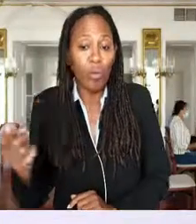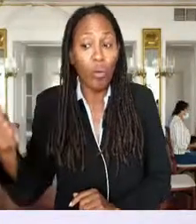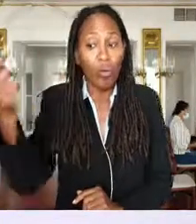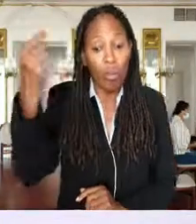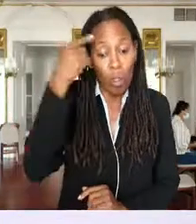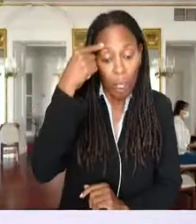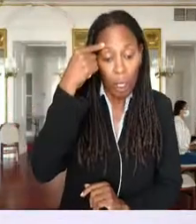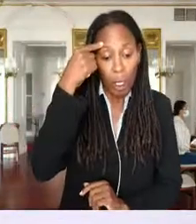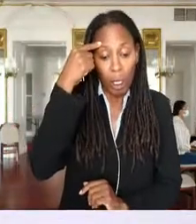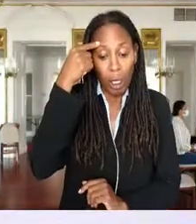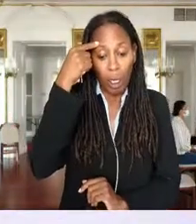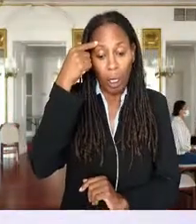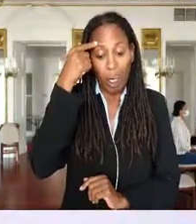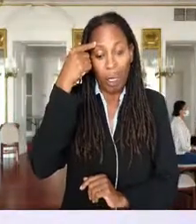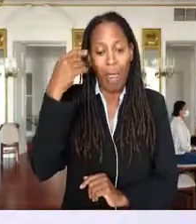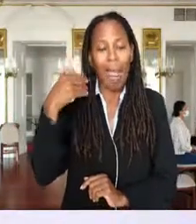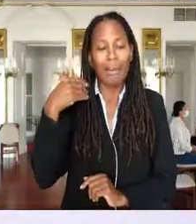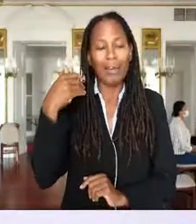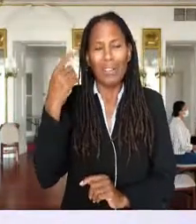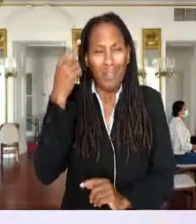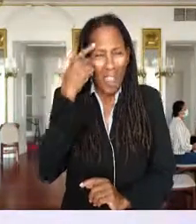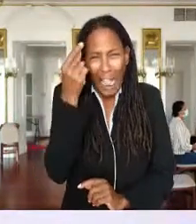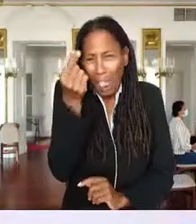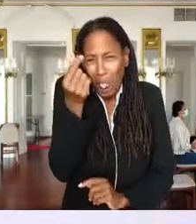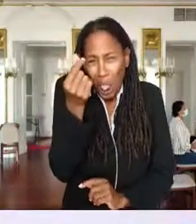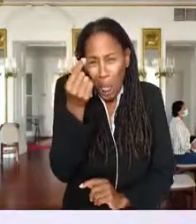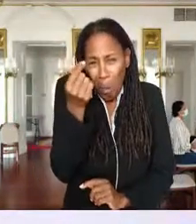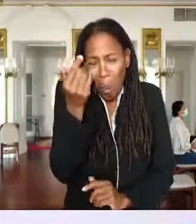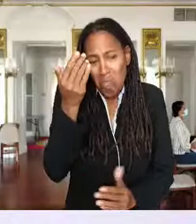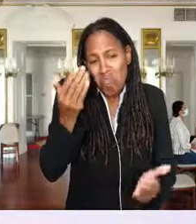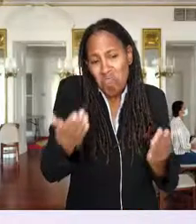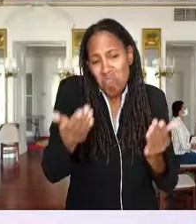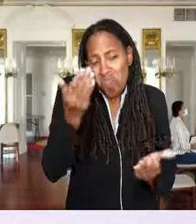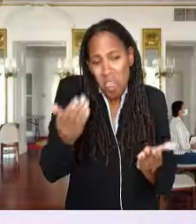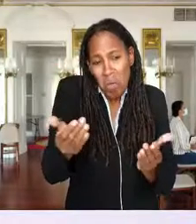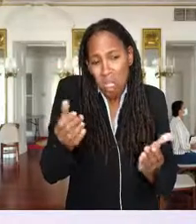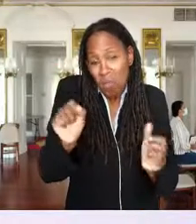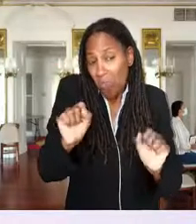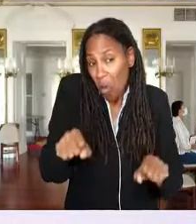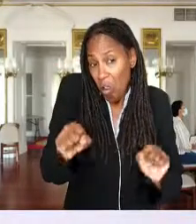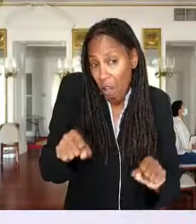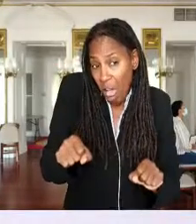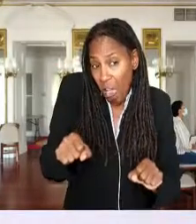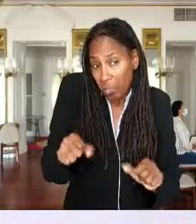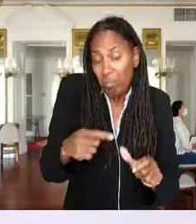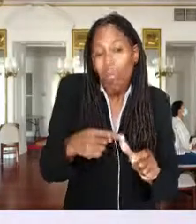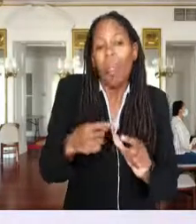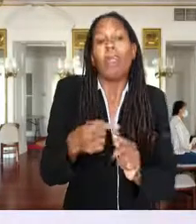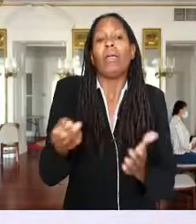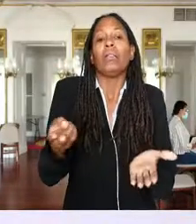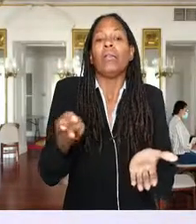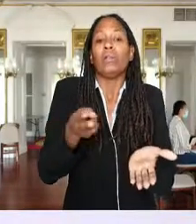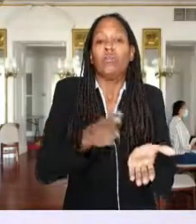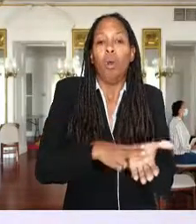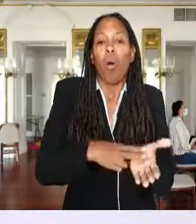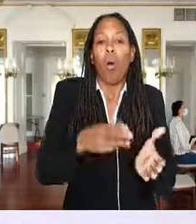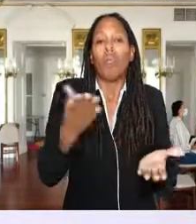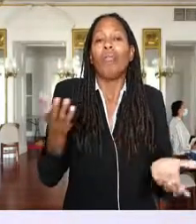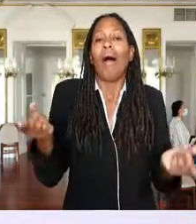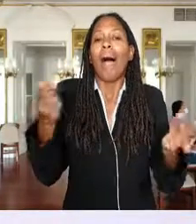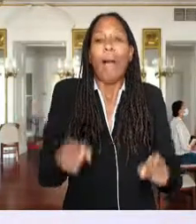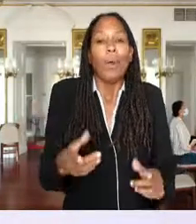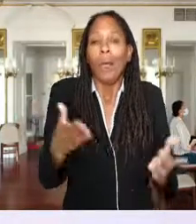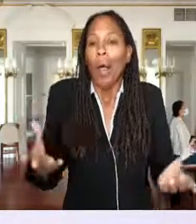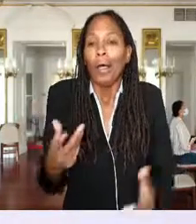going to, if you have the slightest inkling that you might qualify, just apply. You know, the worst they could say is no, but, you